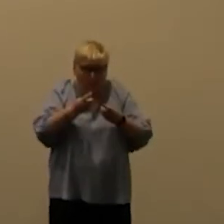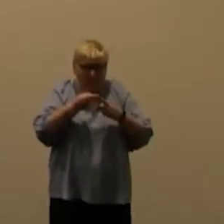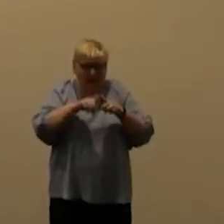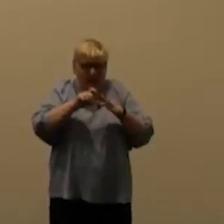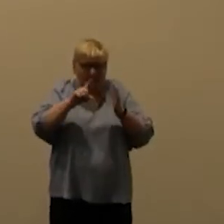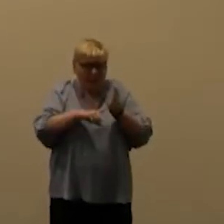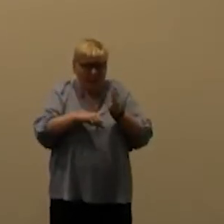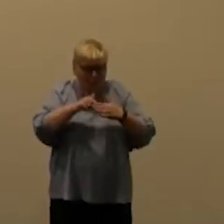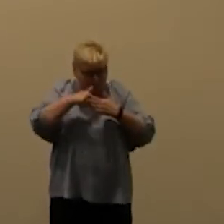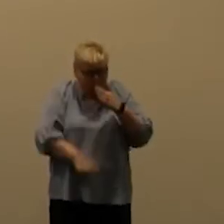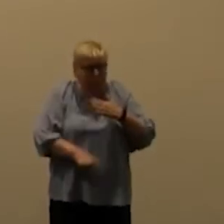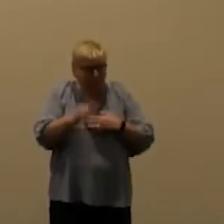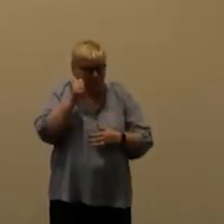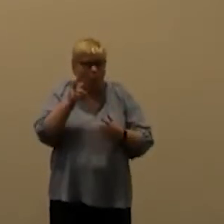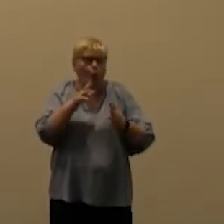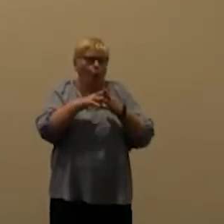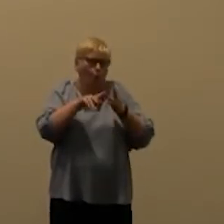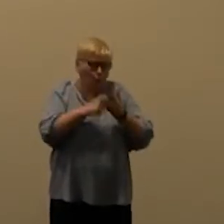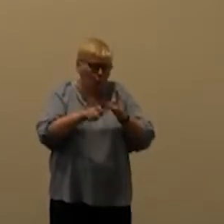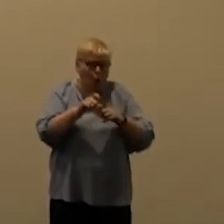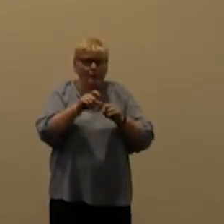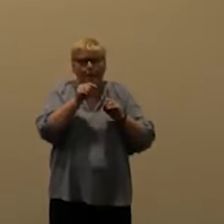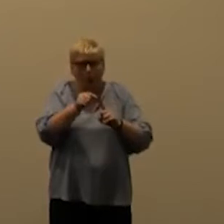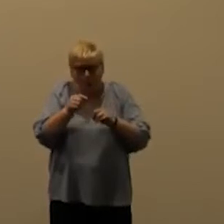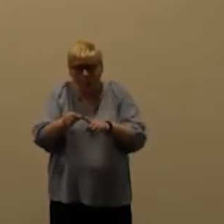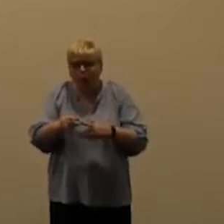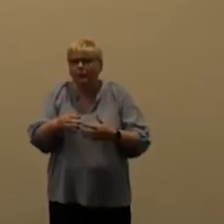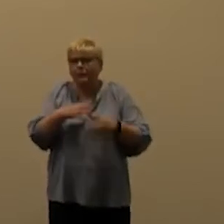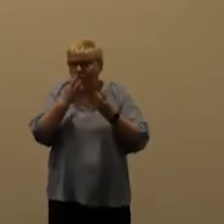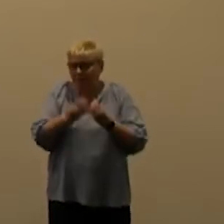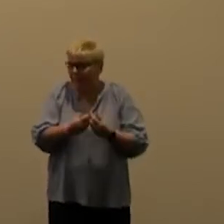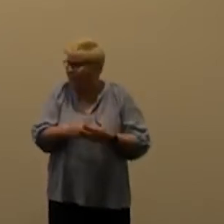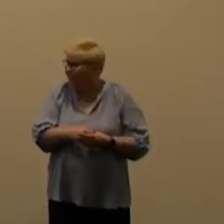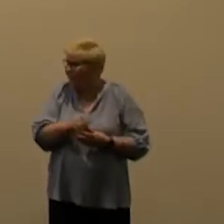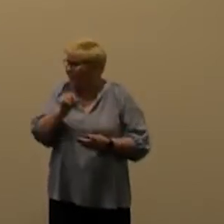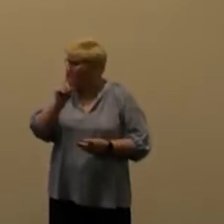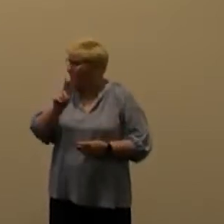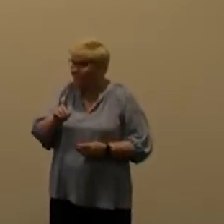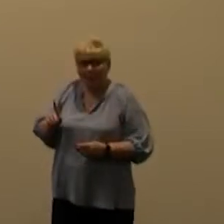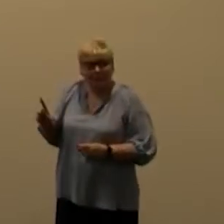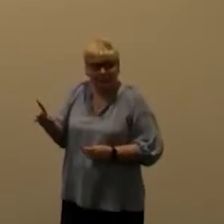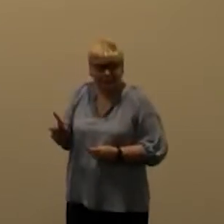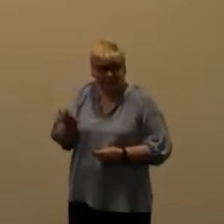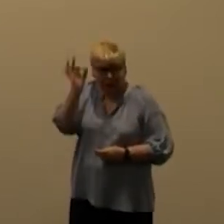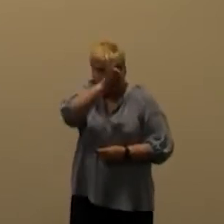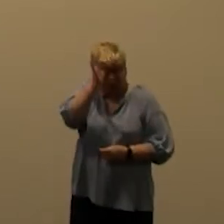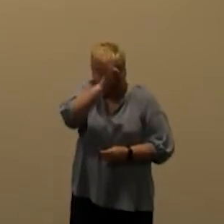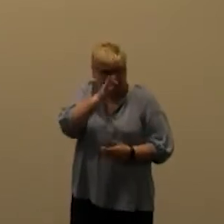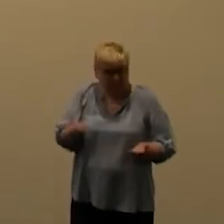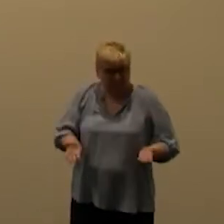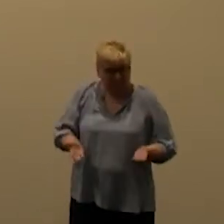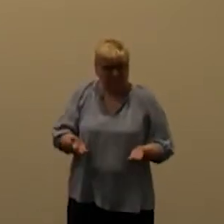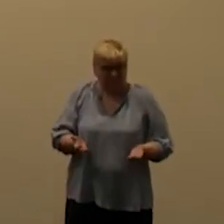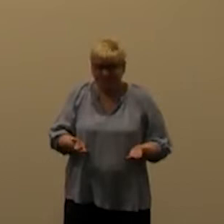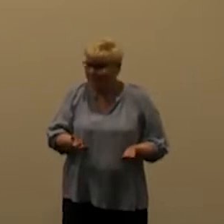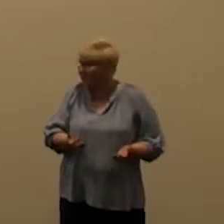the corners, and Word and PowerPoint, Microsoft Office. However, I don't. Sorry. I don't.